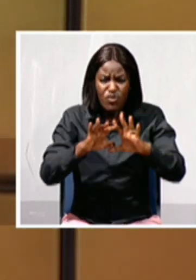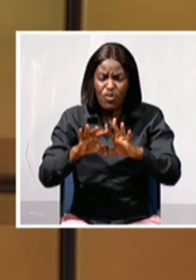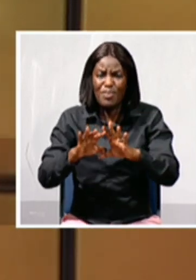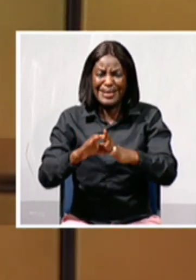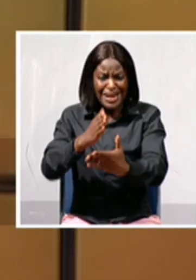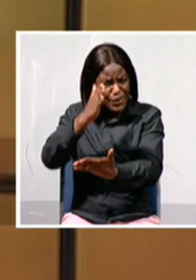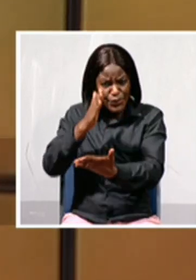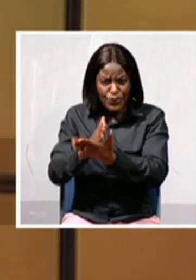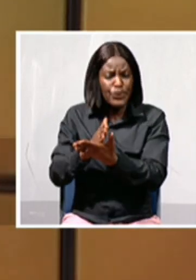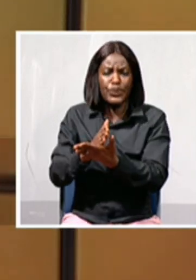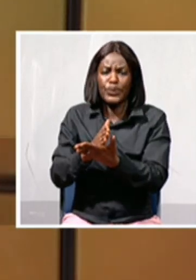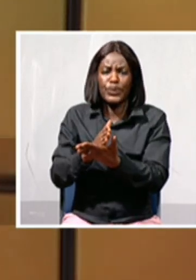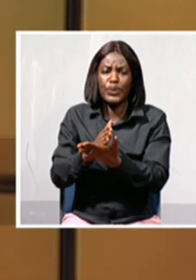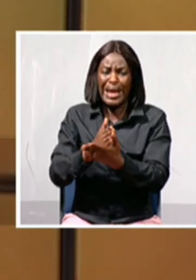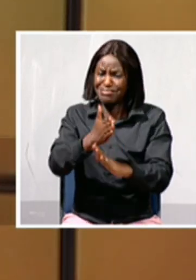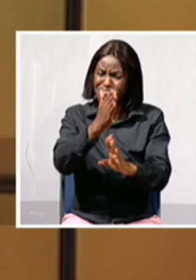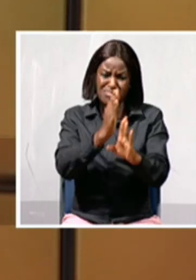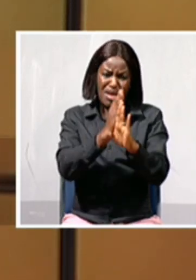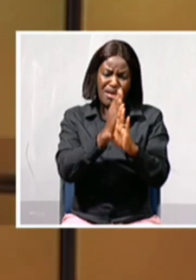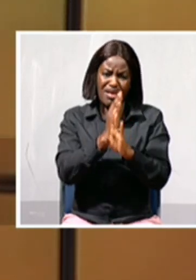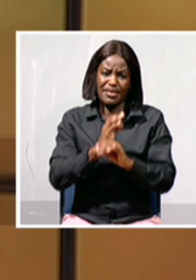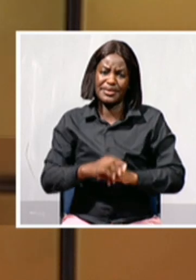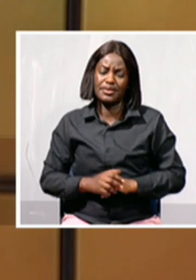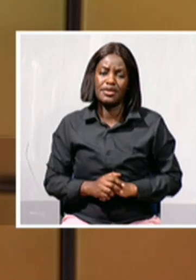verified, in order to ensure that we really